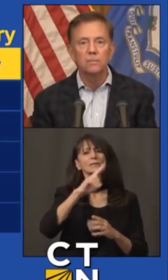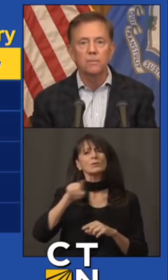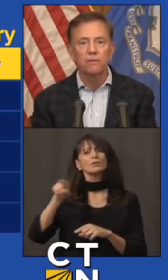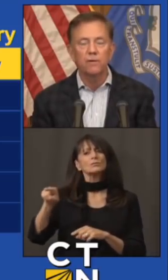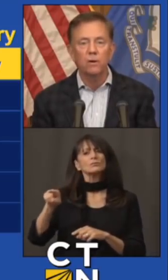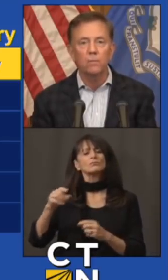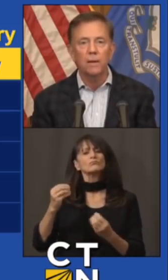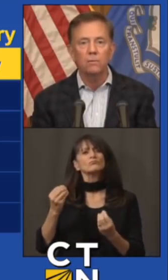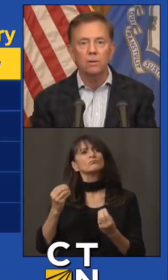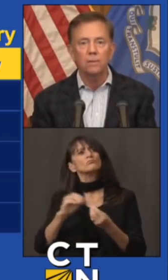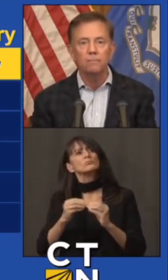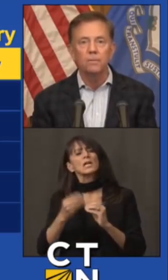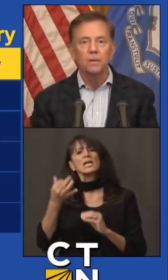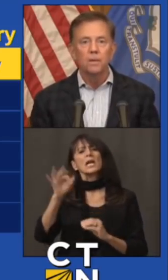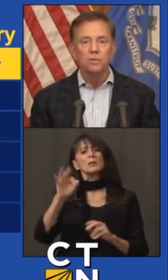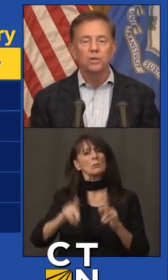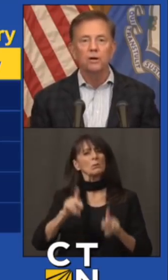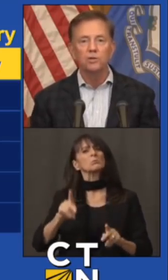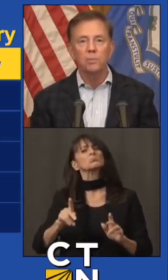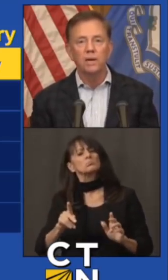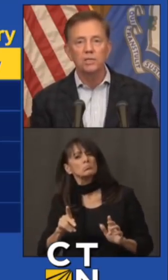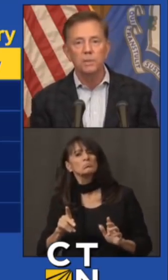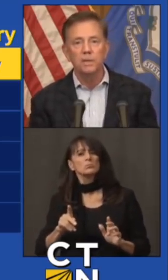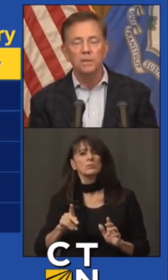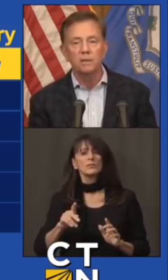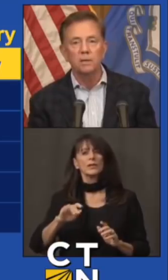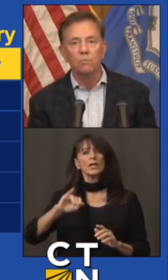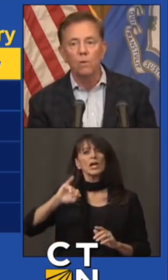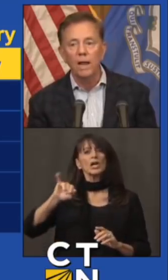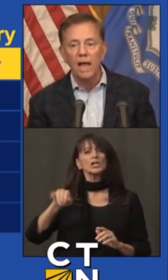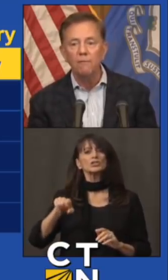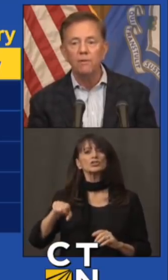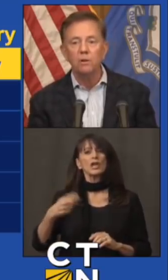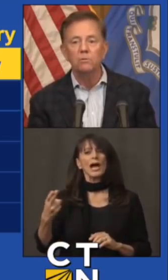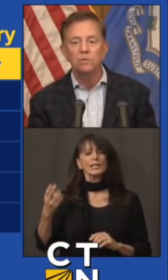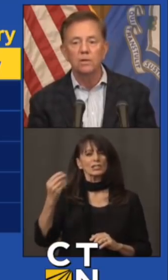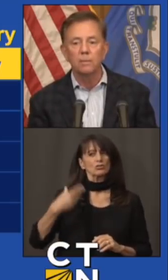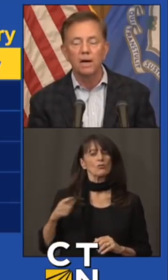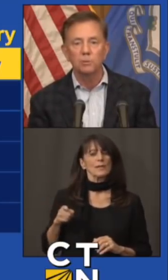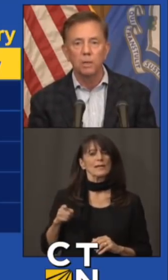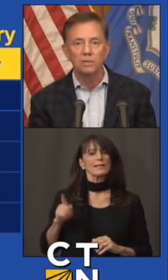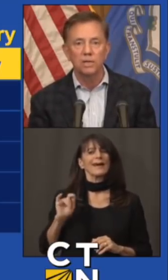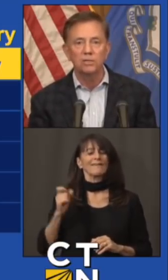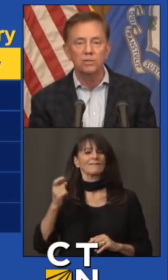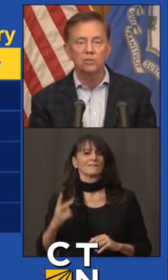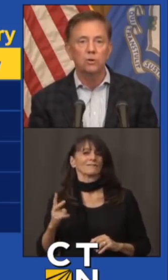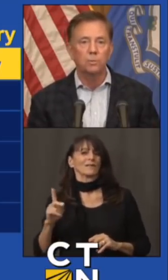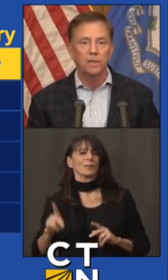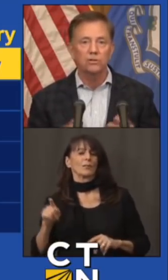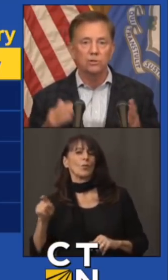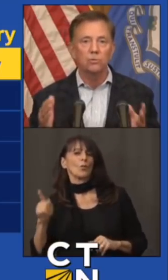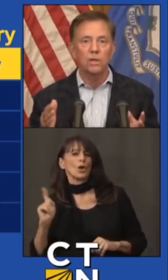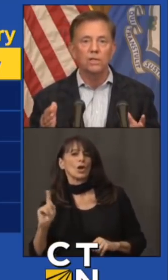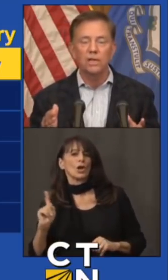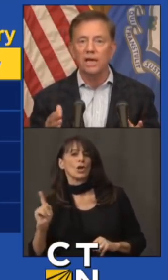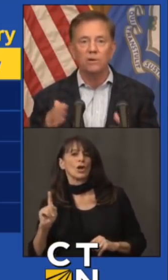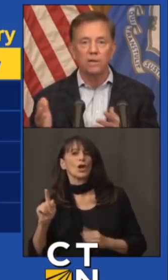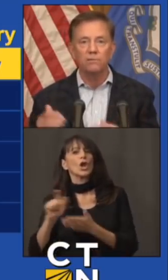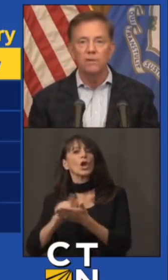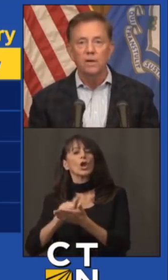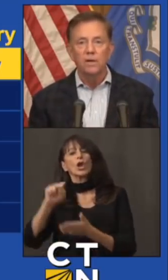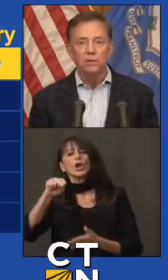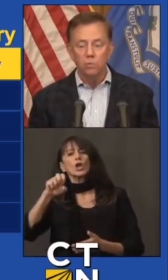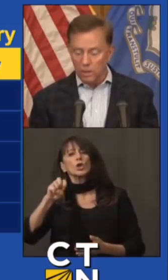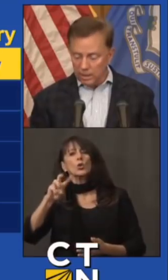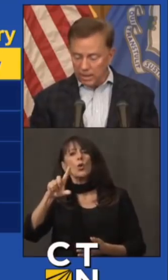is a fair amount. Josh reminds me that one half of those hospitalizations took place in New London County.